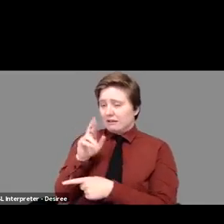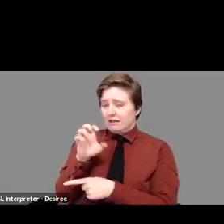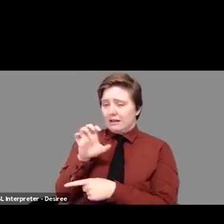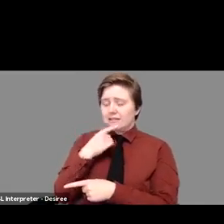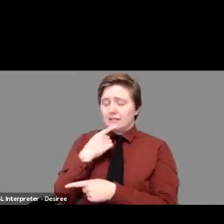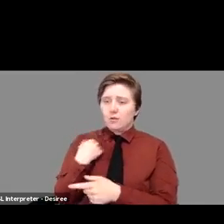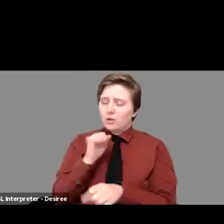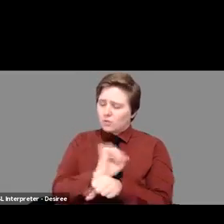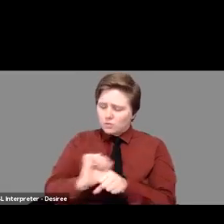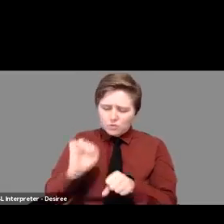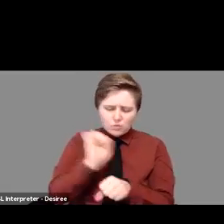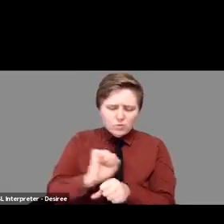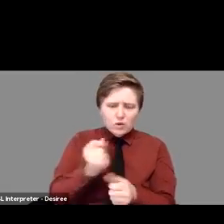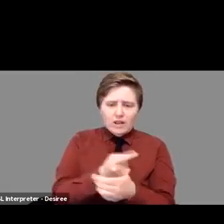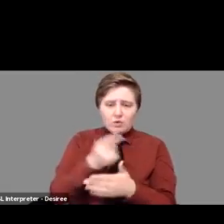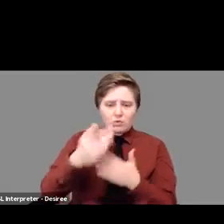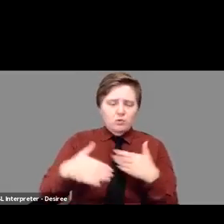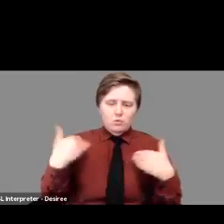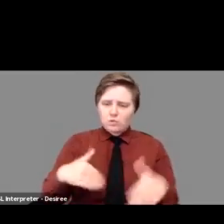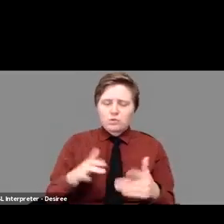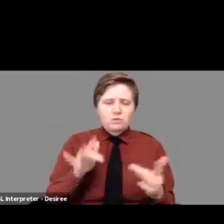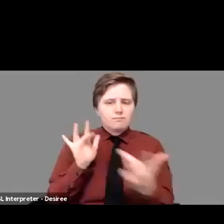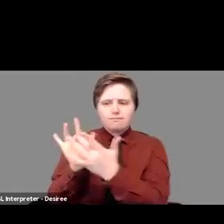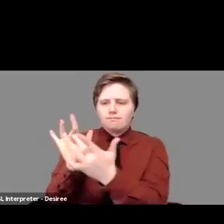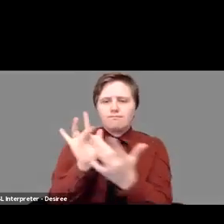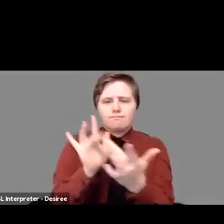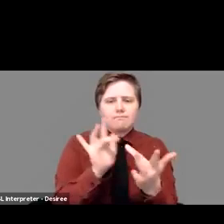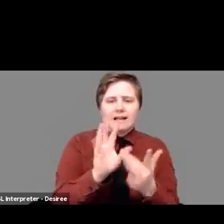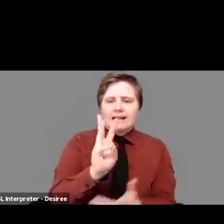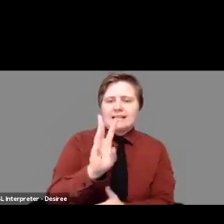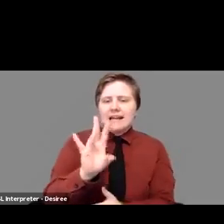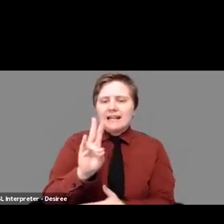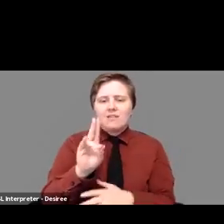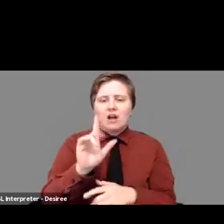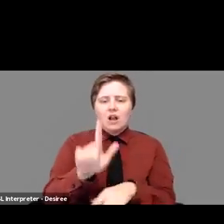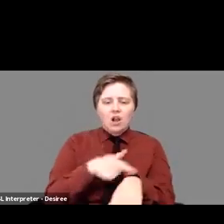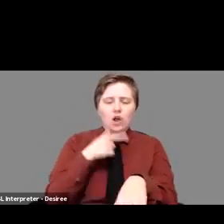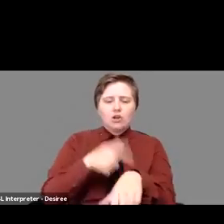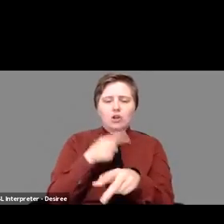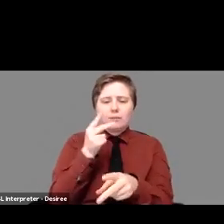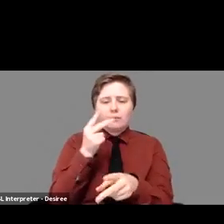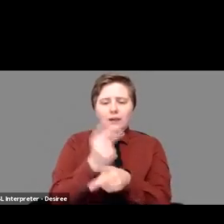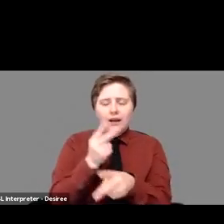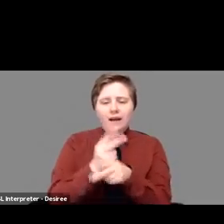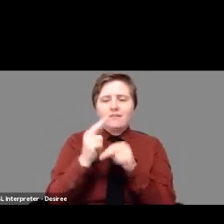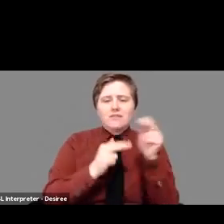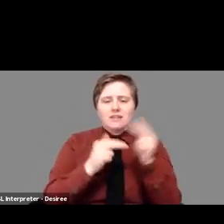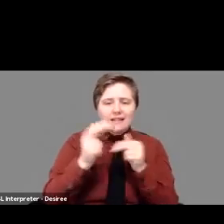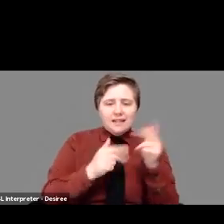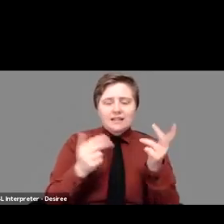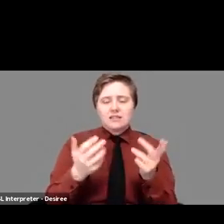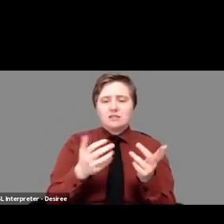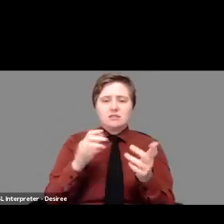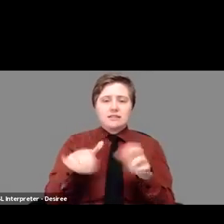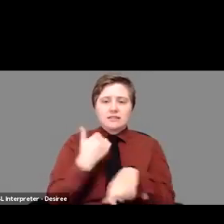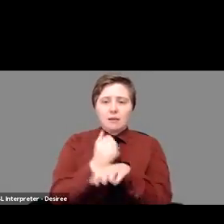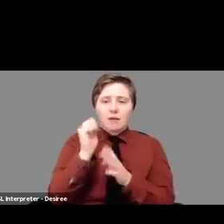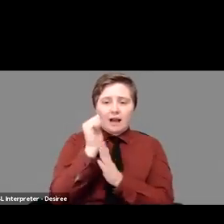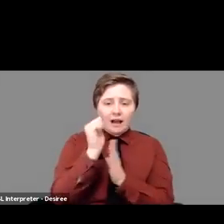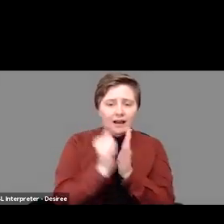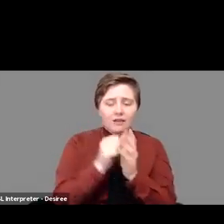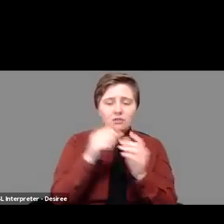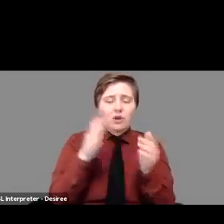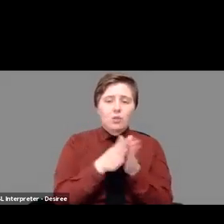worked diligently over the weekend, contacting 67 long-term care facilities, set up accounts across the county.